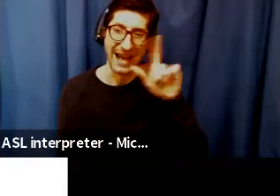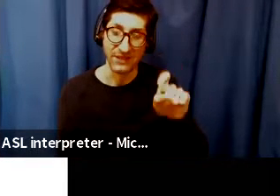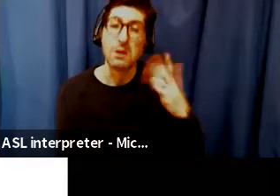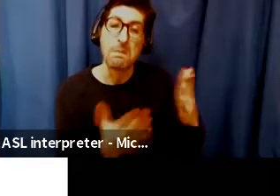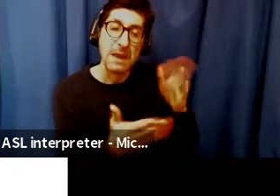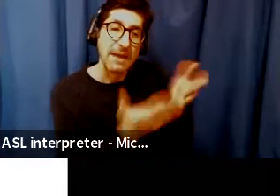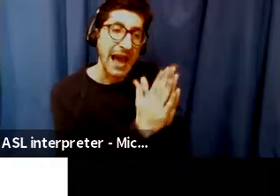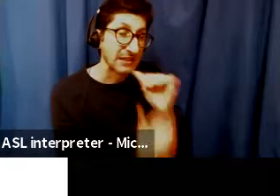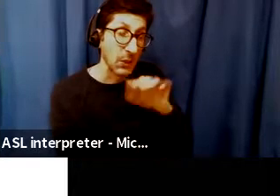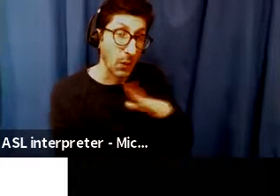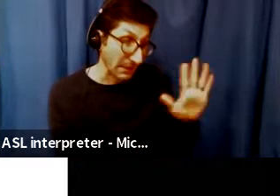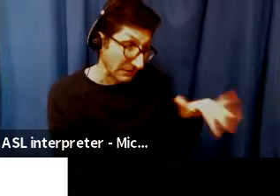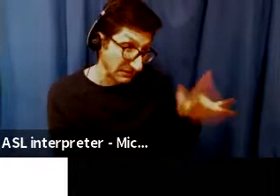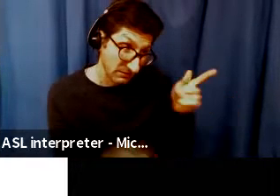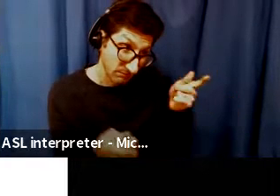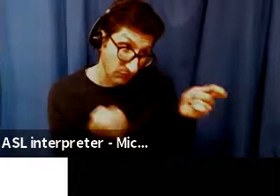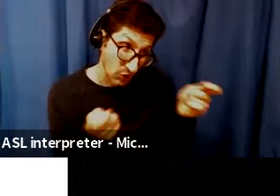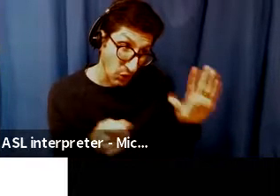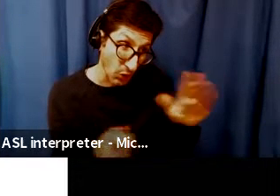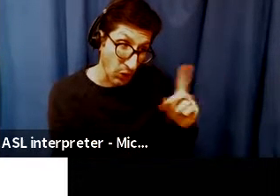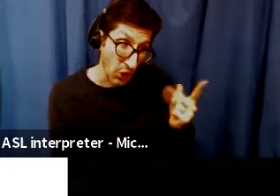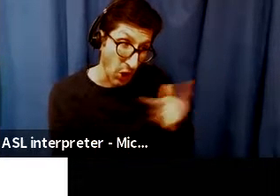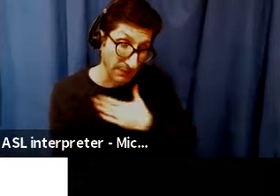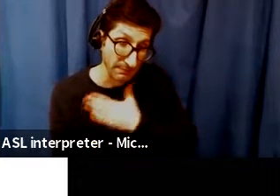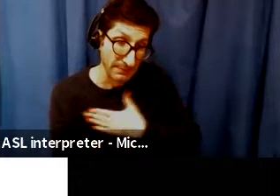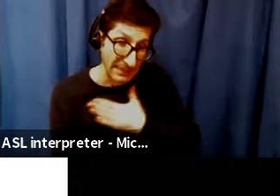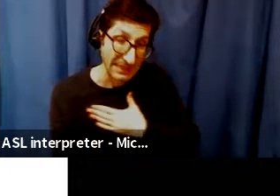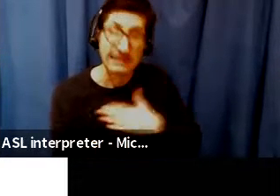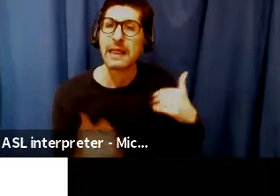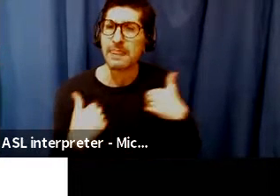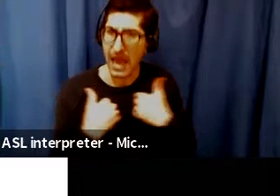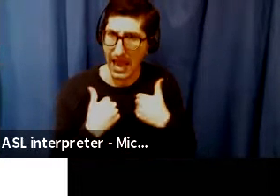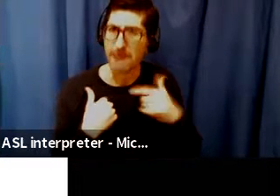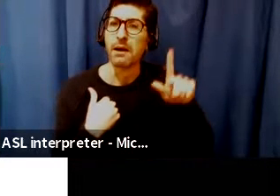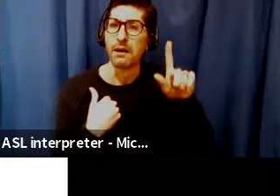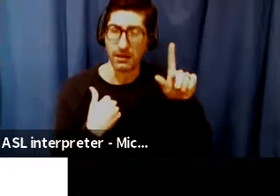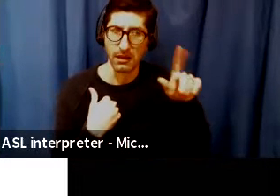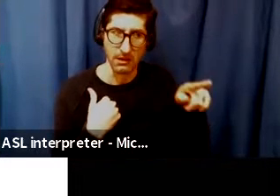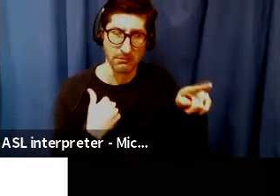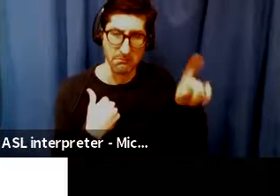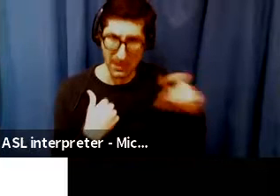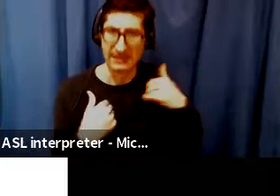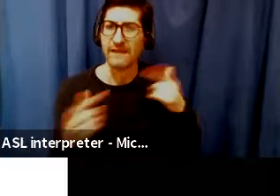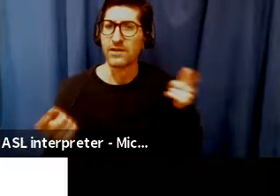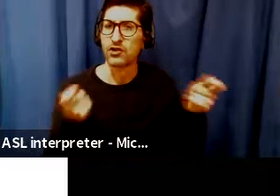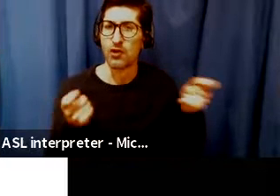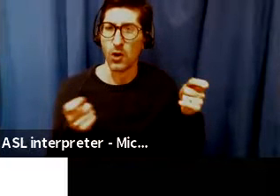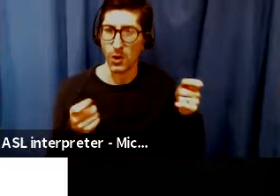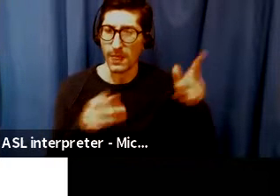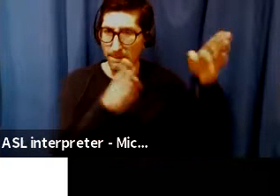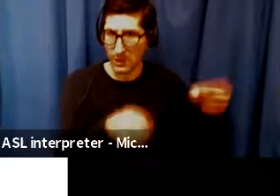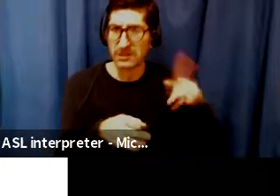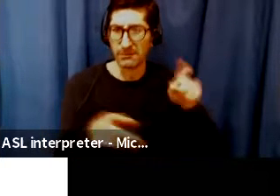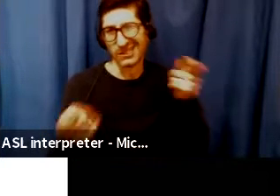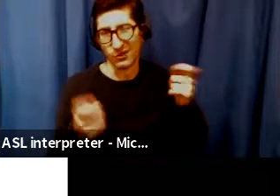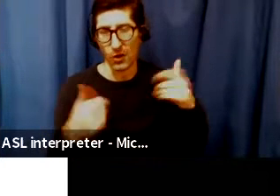her to get her dog under control. The animal has to be under the control of the handler at all times, basically on a